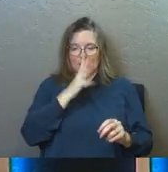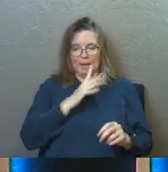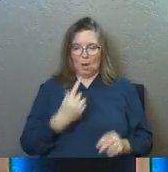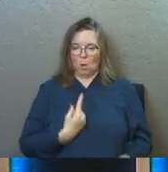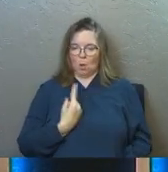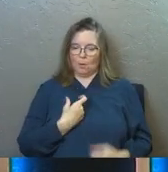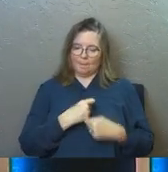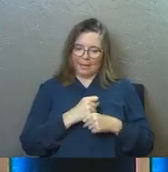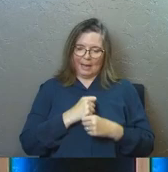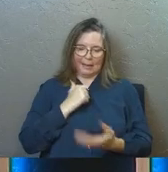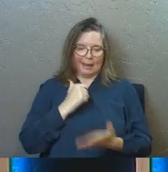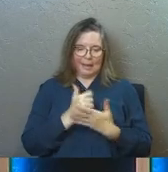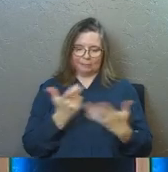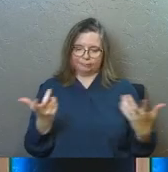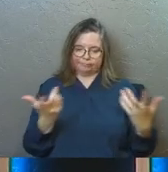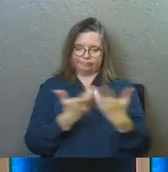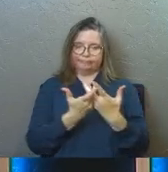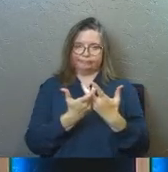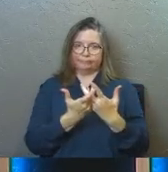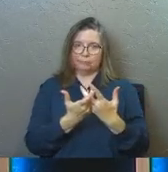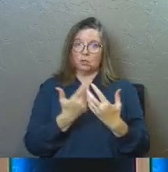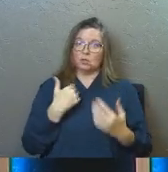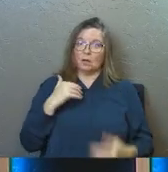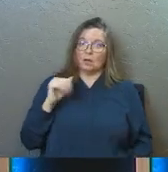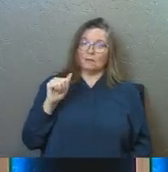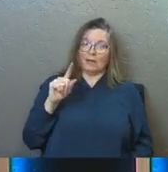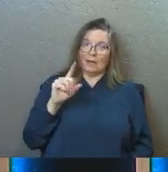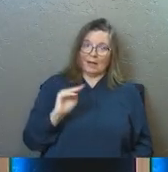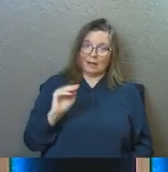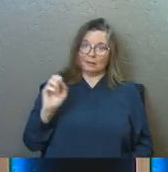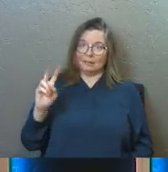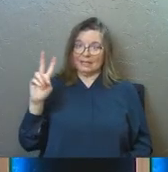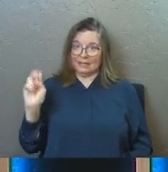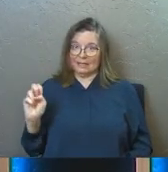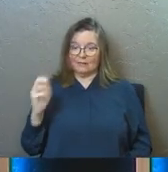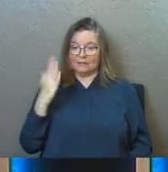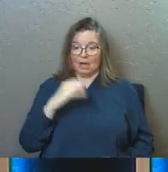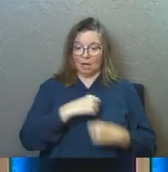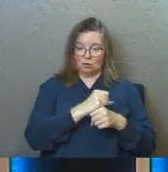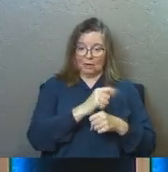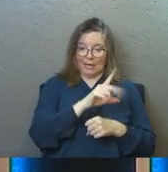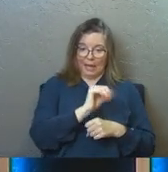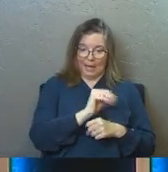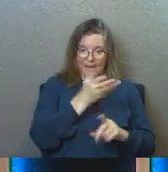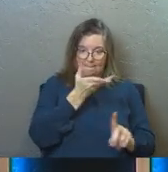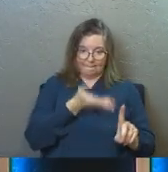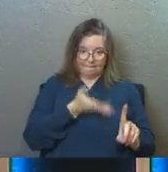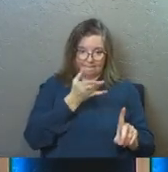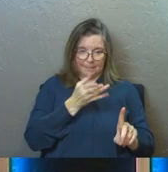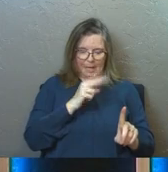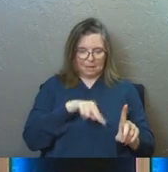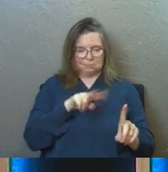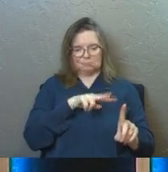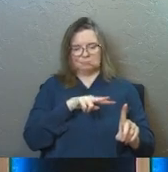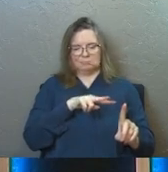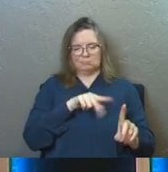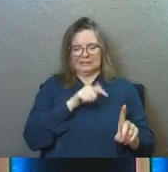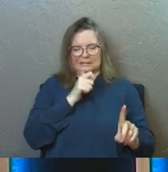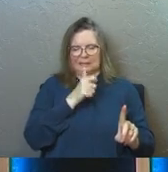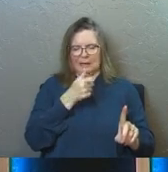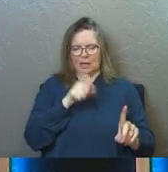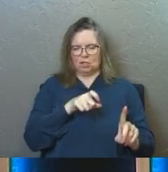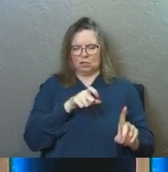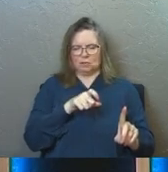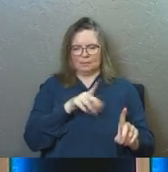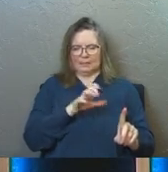will make him a helper fit for him, right? So you got Adam and Eve in this picture that God creates Adam and he comes to this place of saying, hey, this isn't